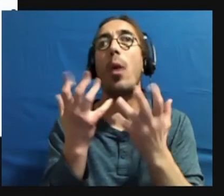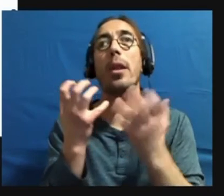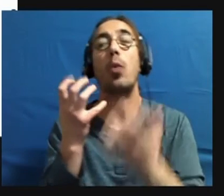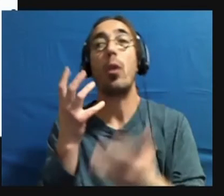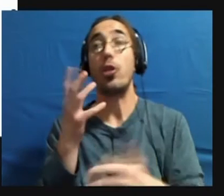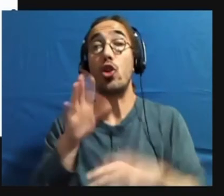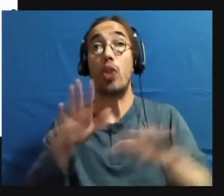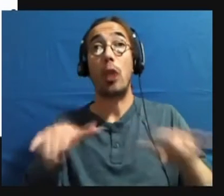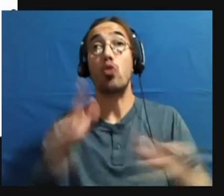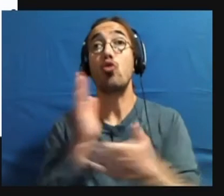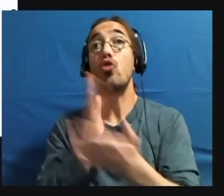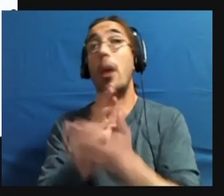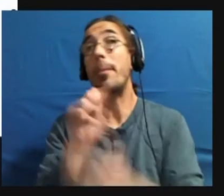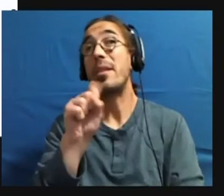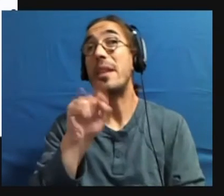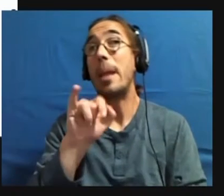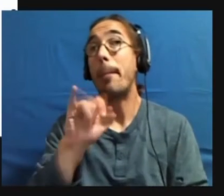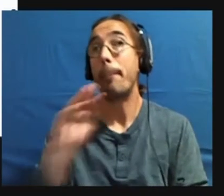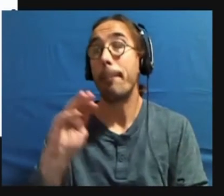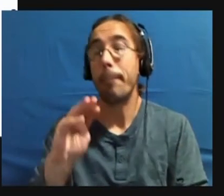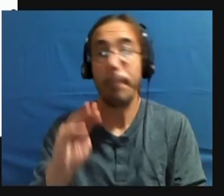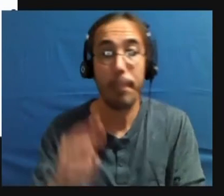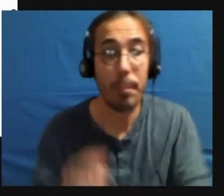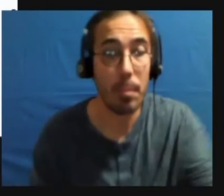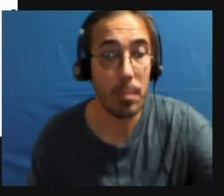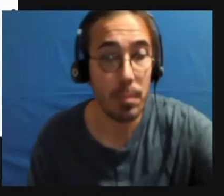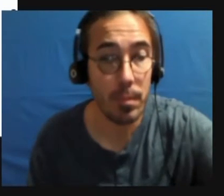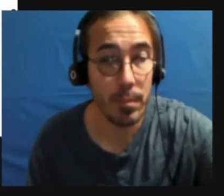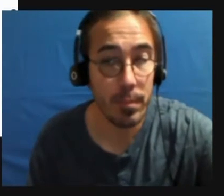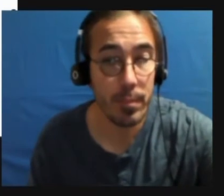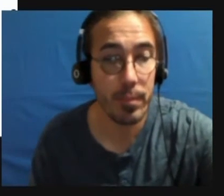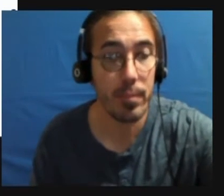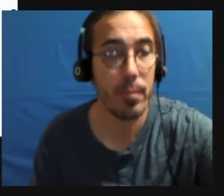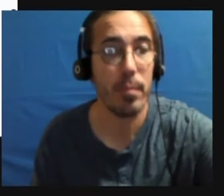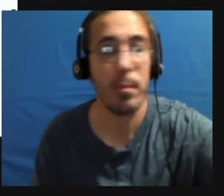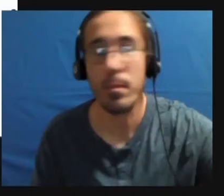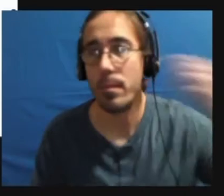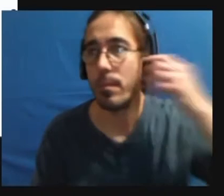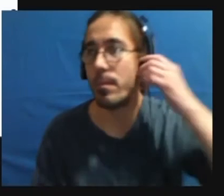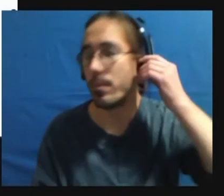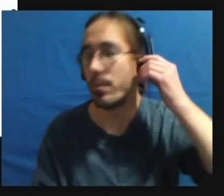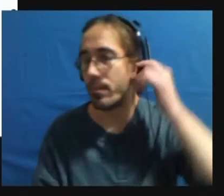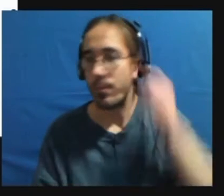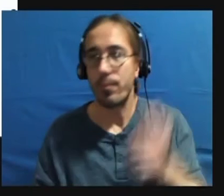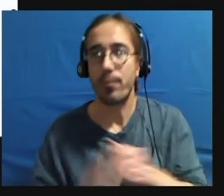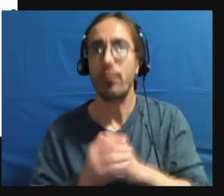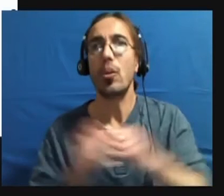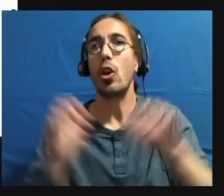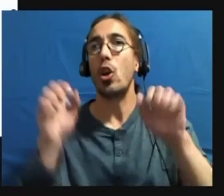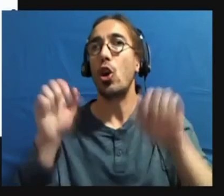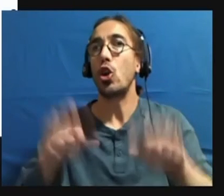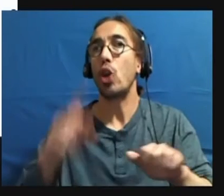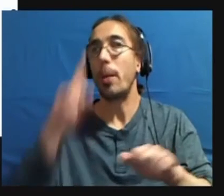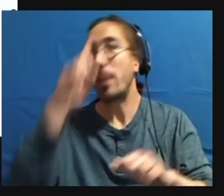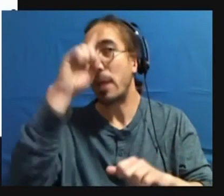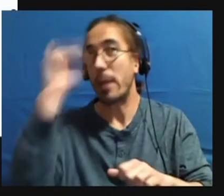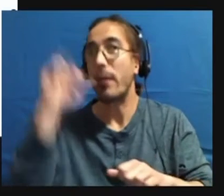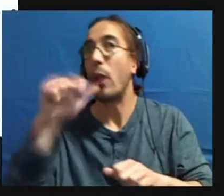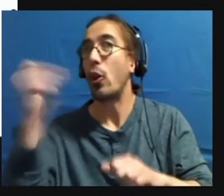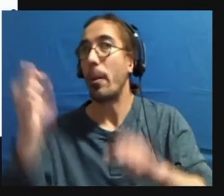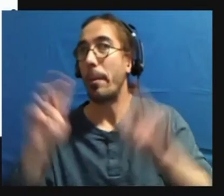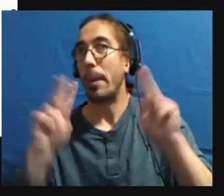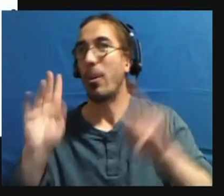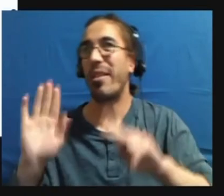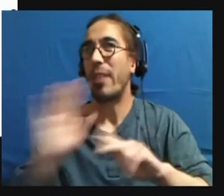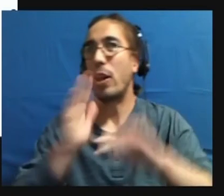and to assess if any of those reasons might be more for others' comfort than for their